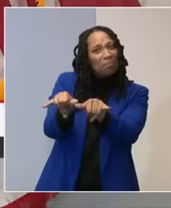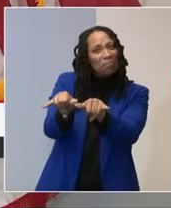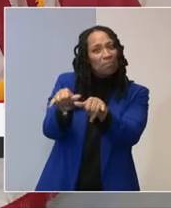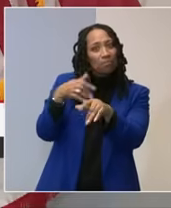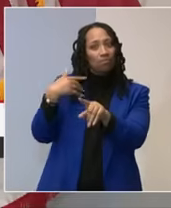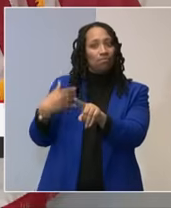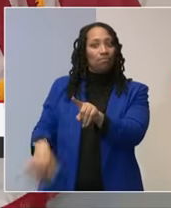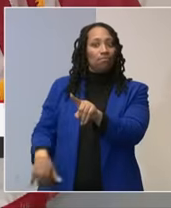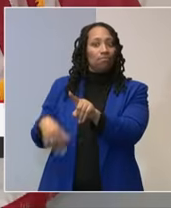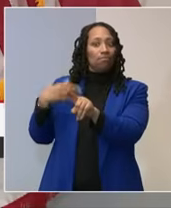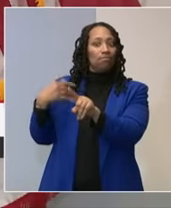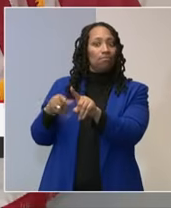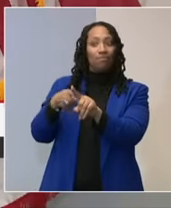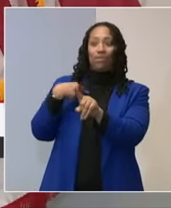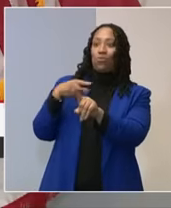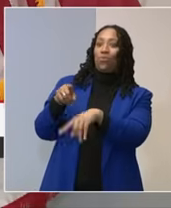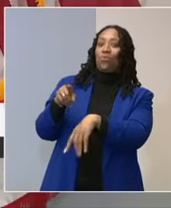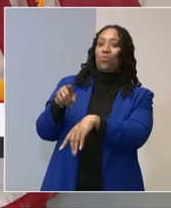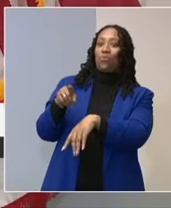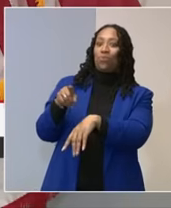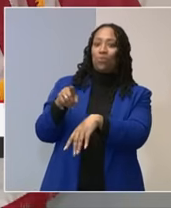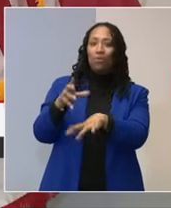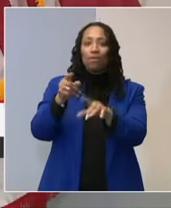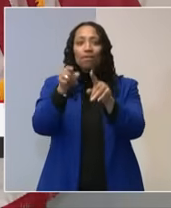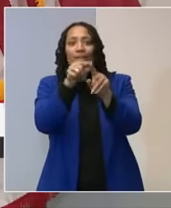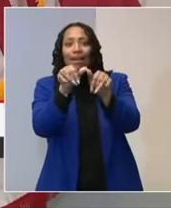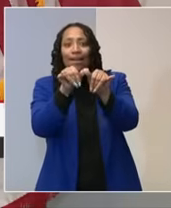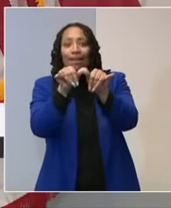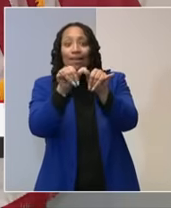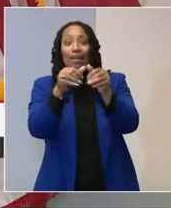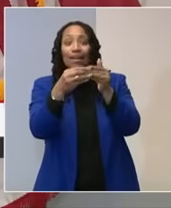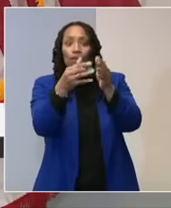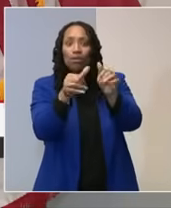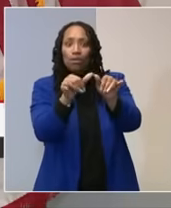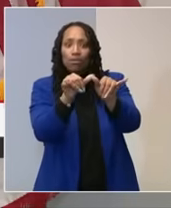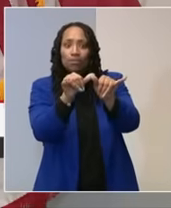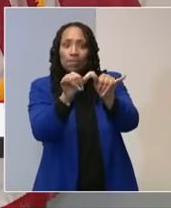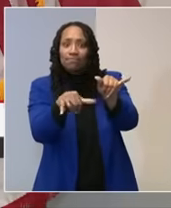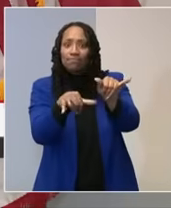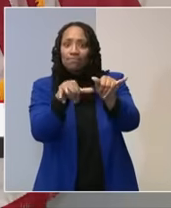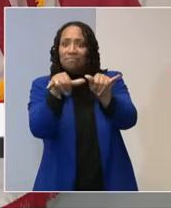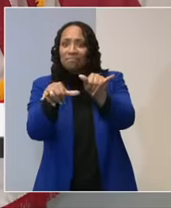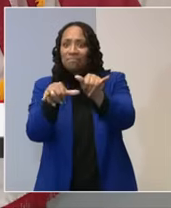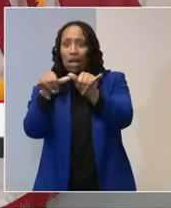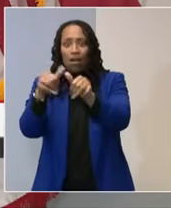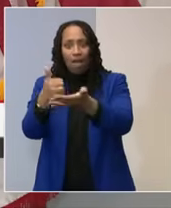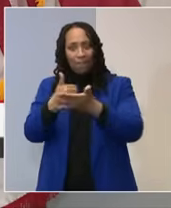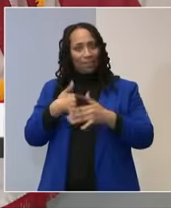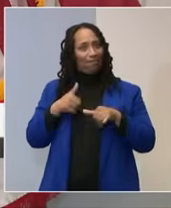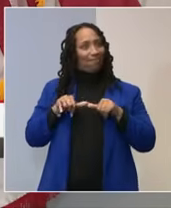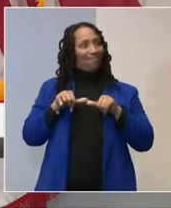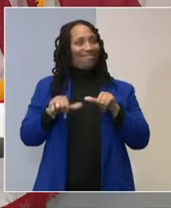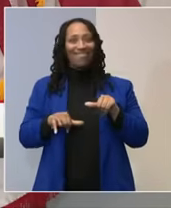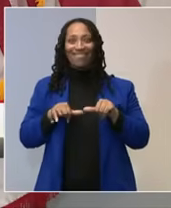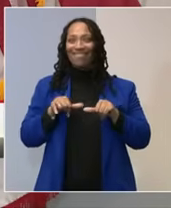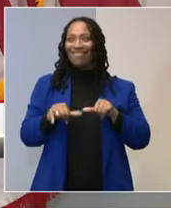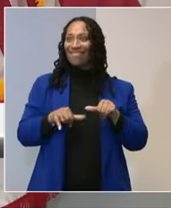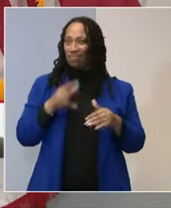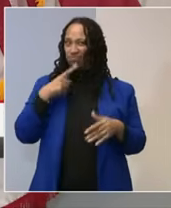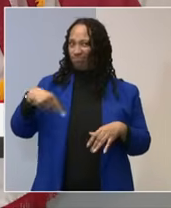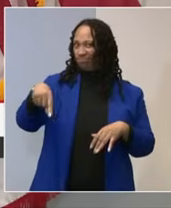now that continuity of a leadership is going to allow us to continue to push down rates of